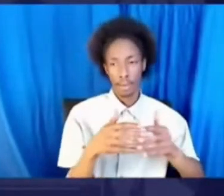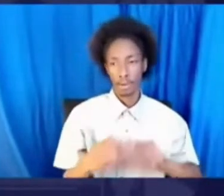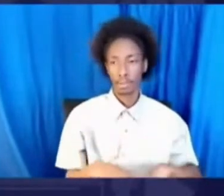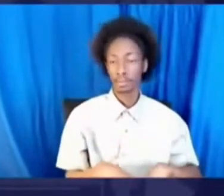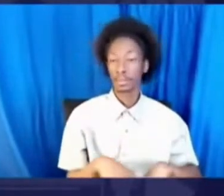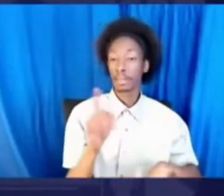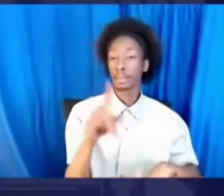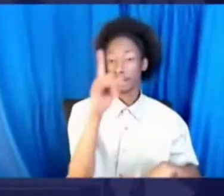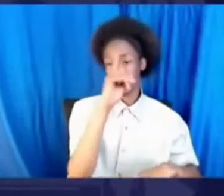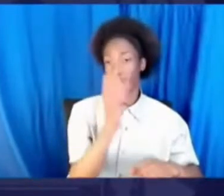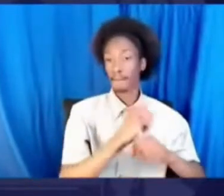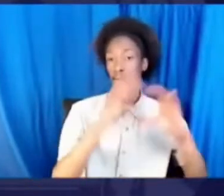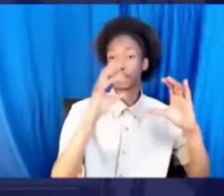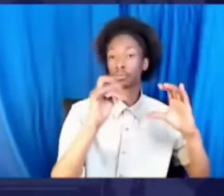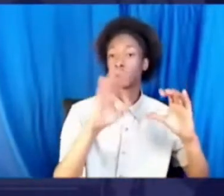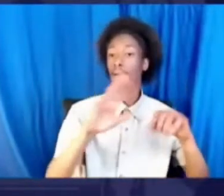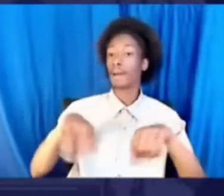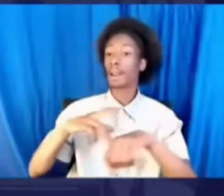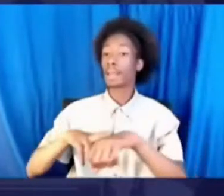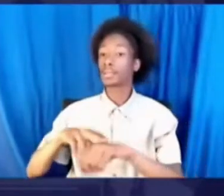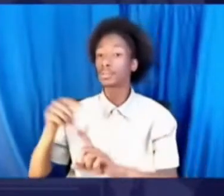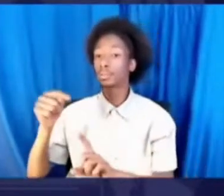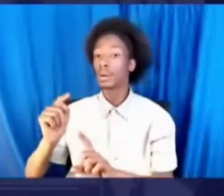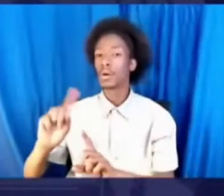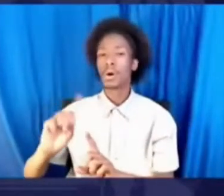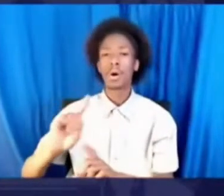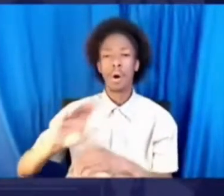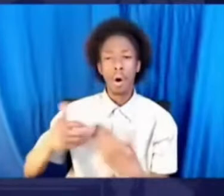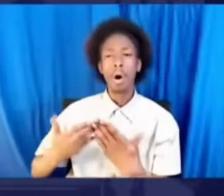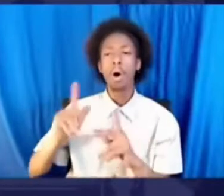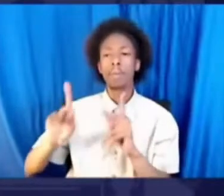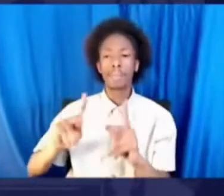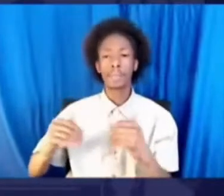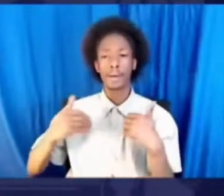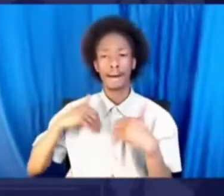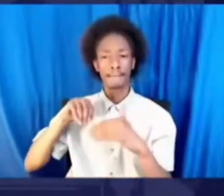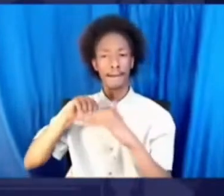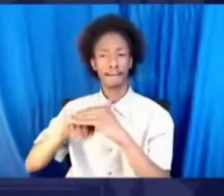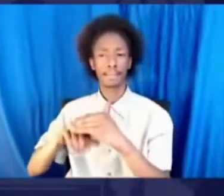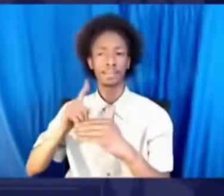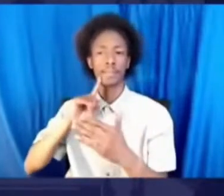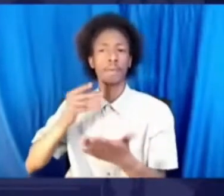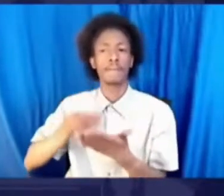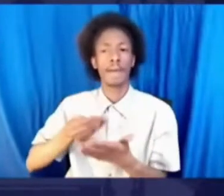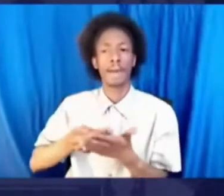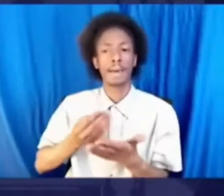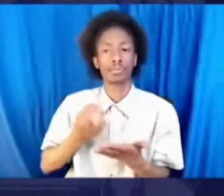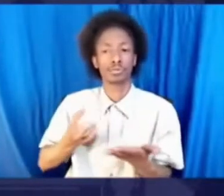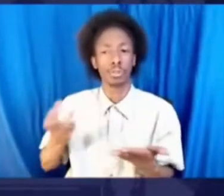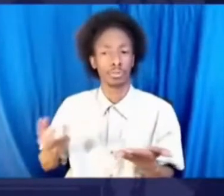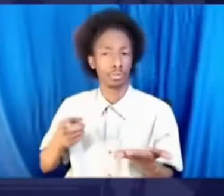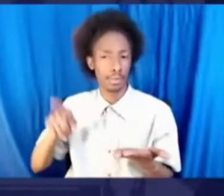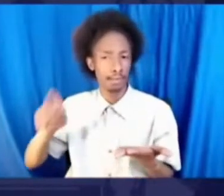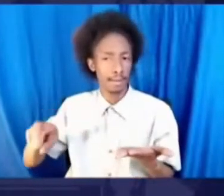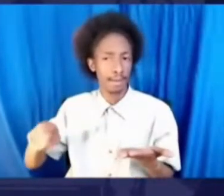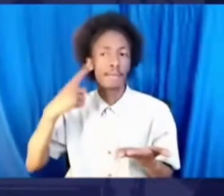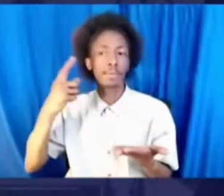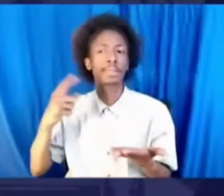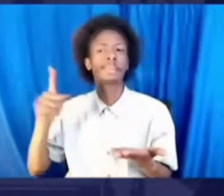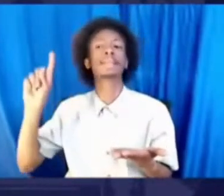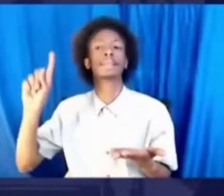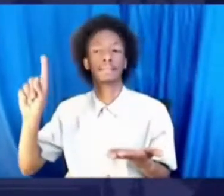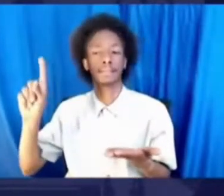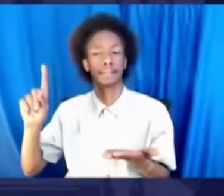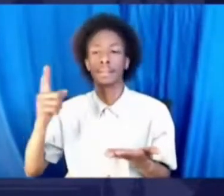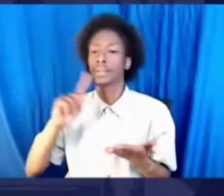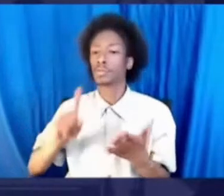a nation in which all people have access to the financial resources they need to succeed, to